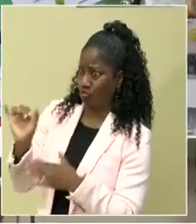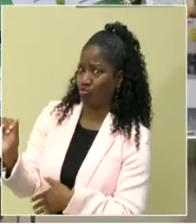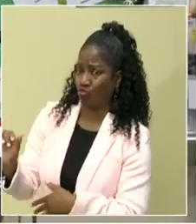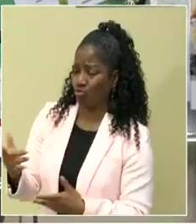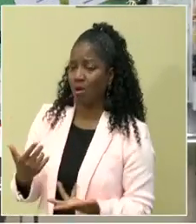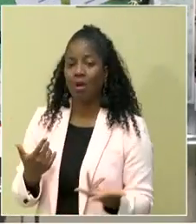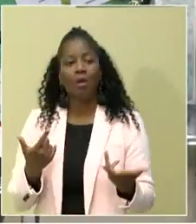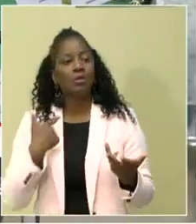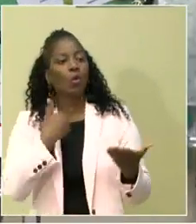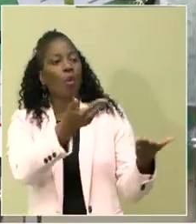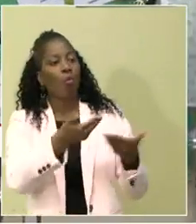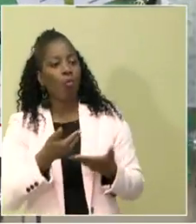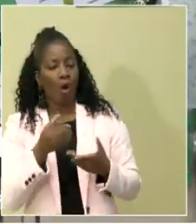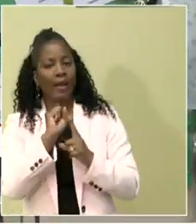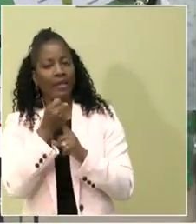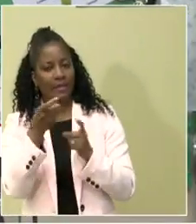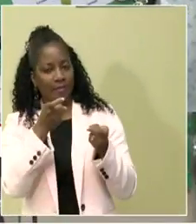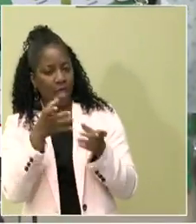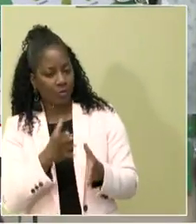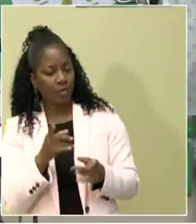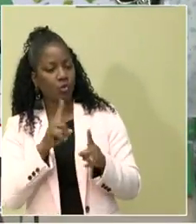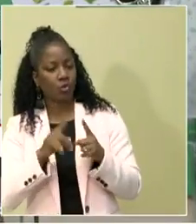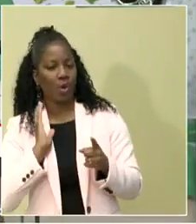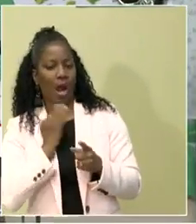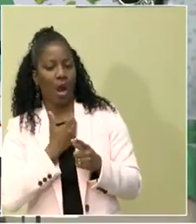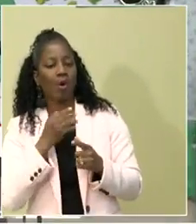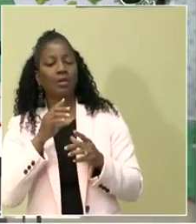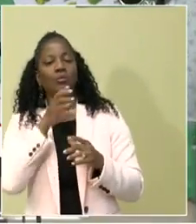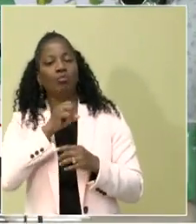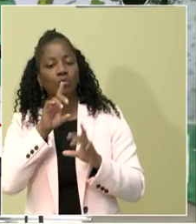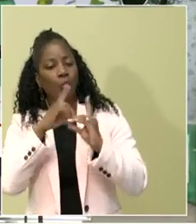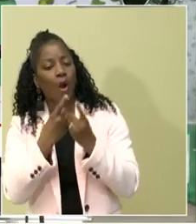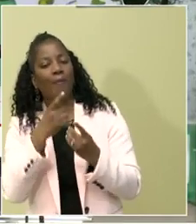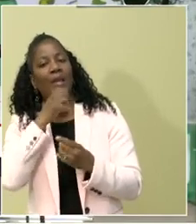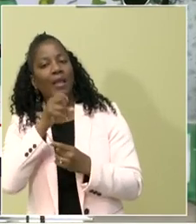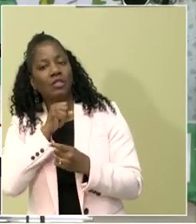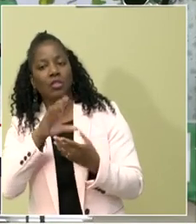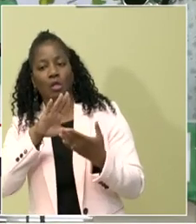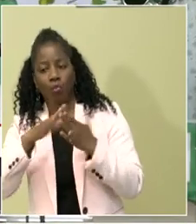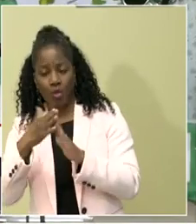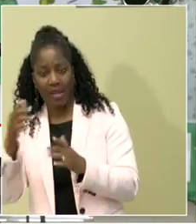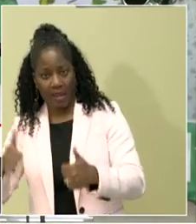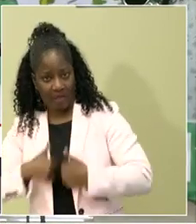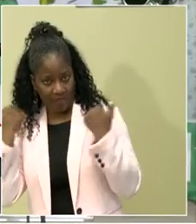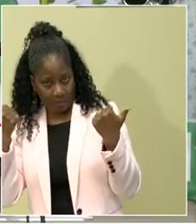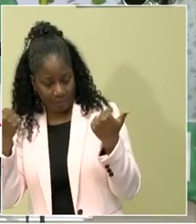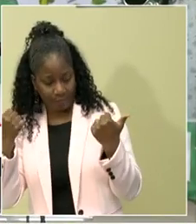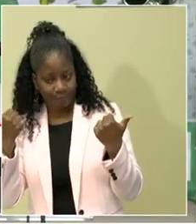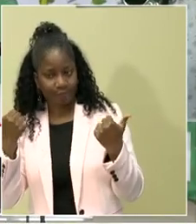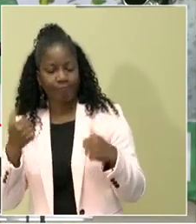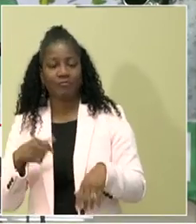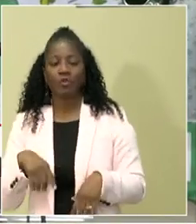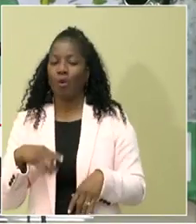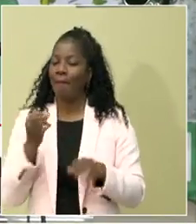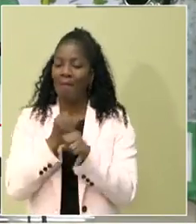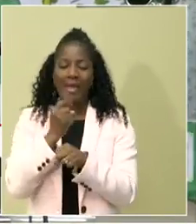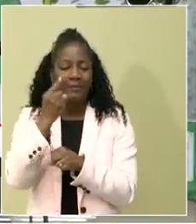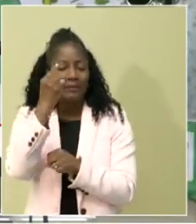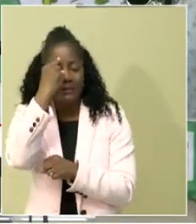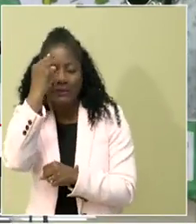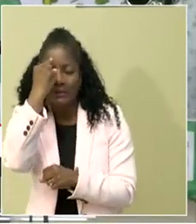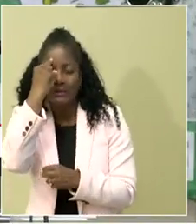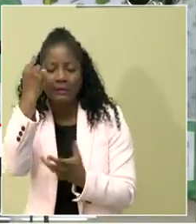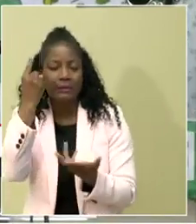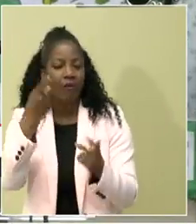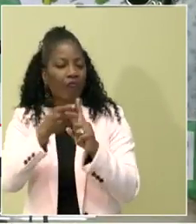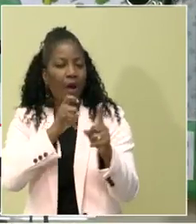So we brought case management into the Department of Aging and Community Living. So it just made sense from an equity